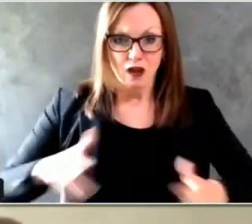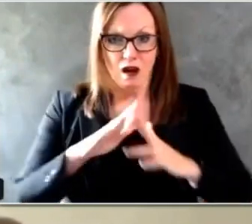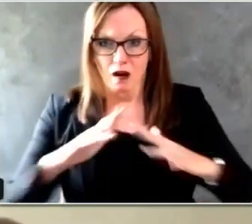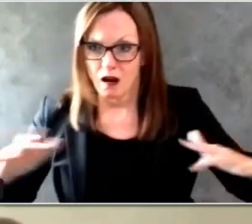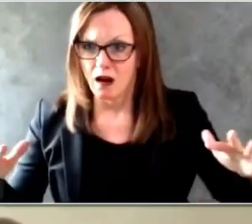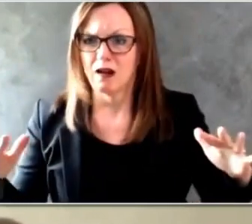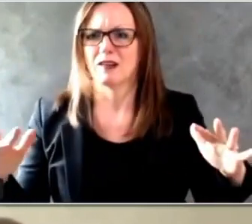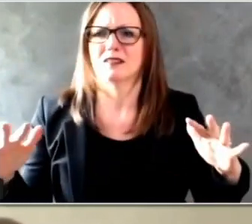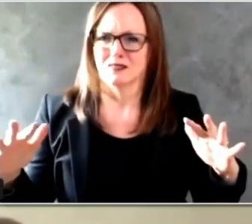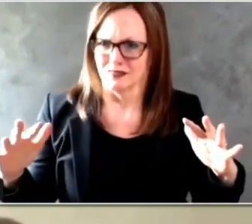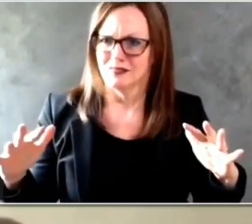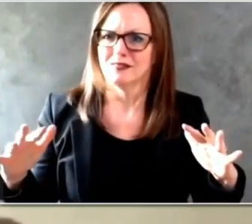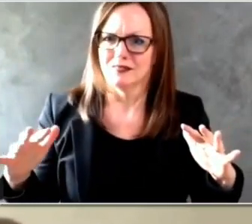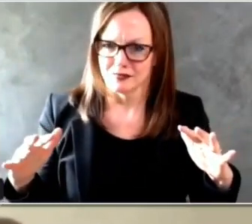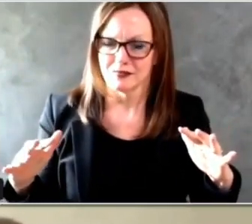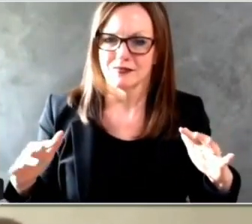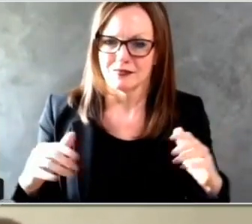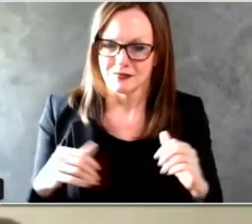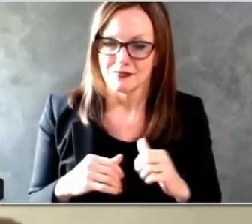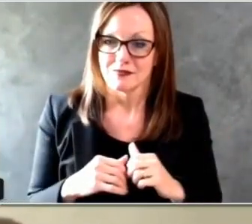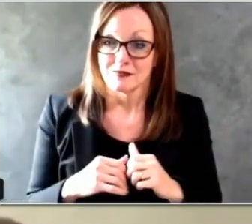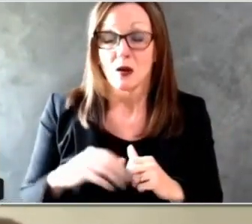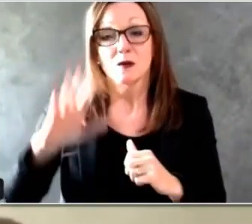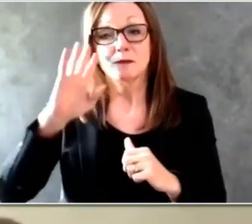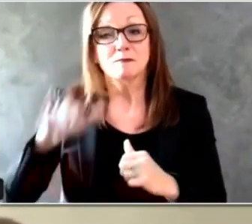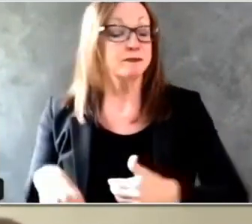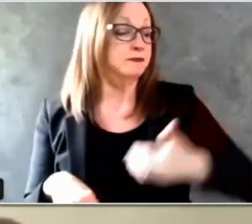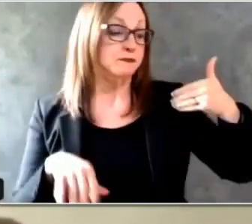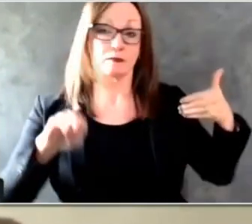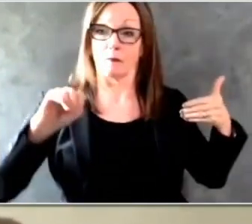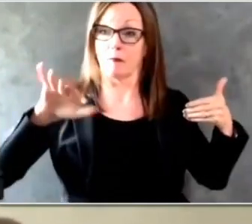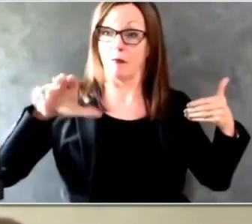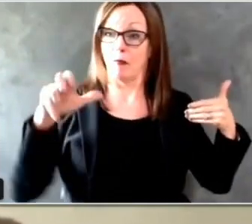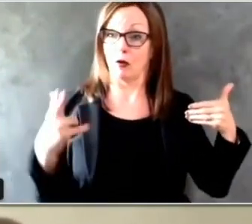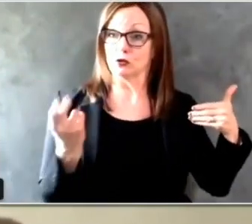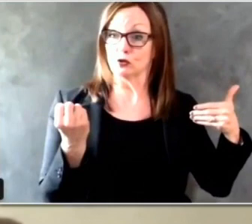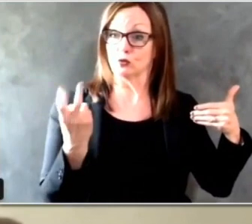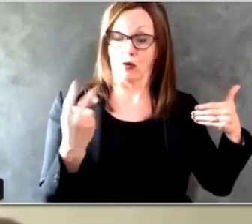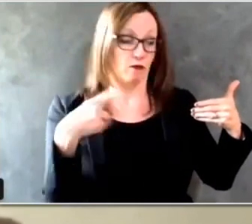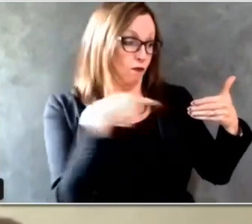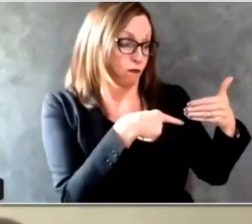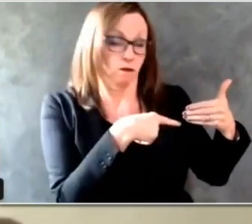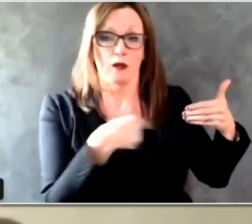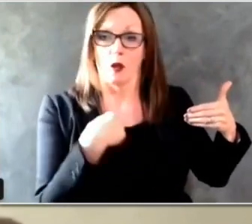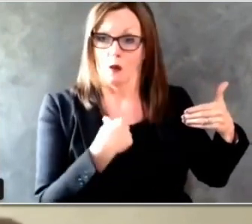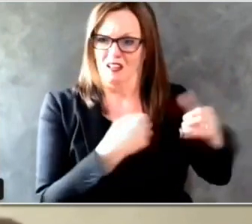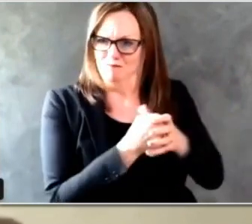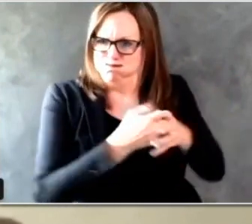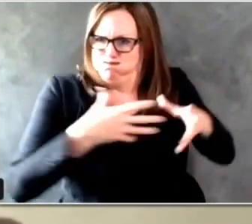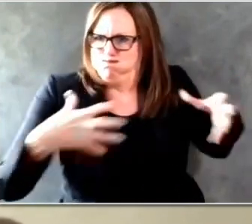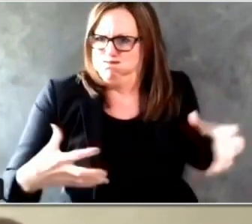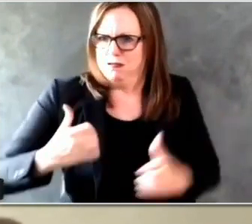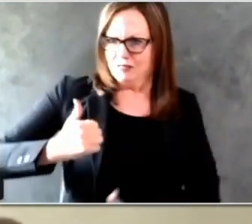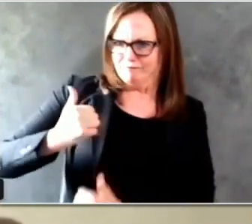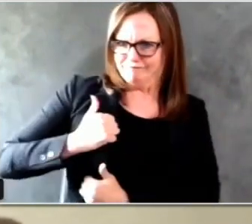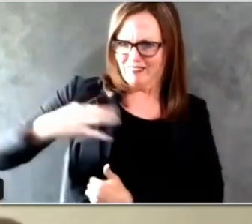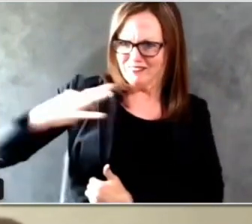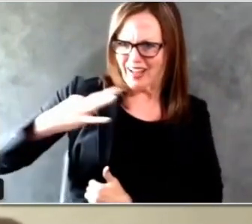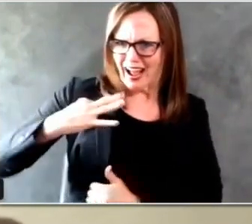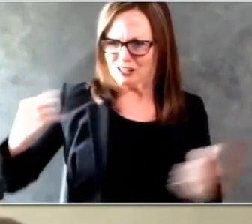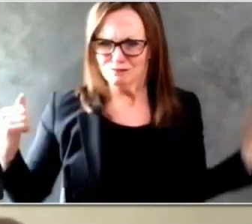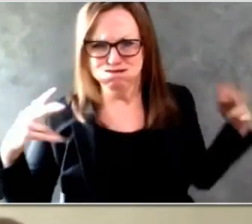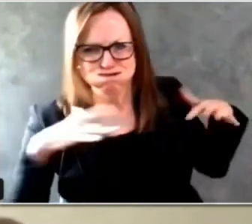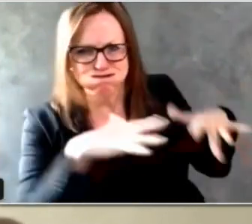We've done all of that on top of the hundreds of Wisconsin National Guard members who continue to serve around the globe in places like